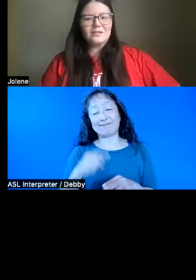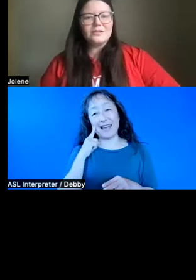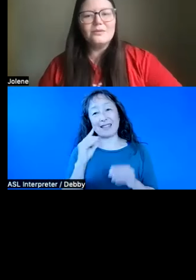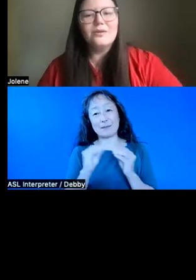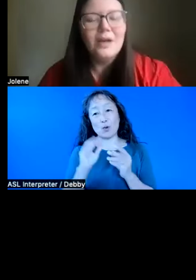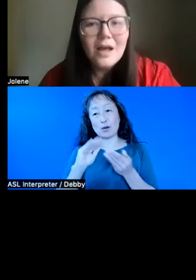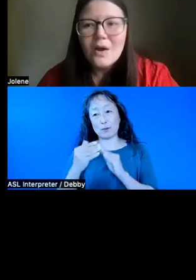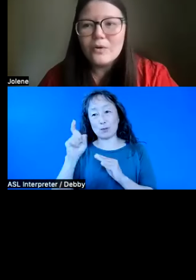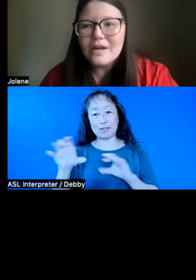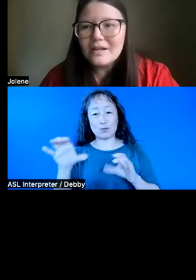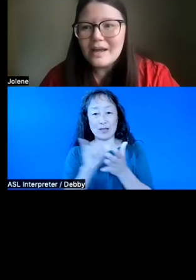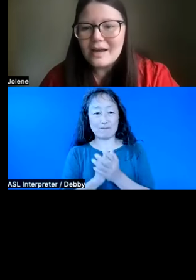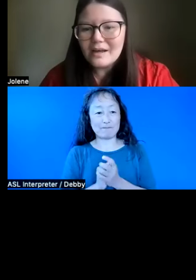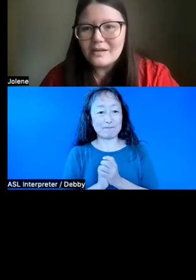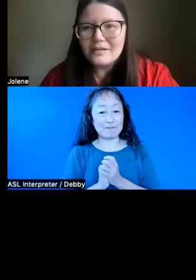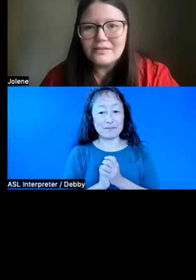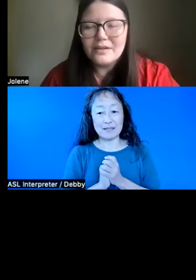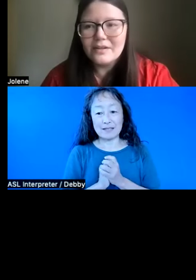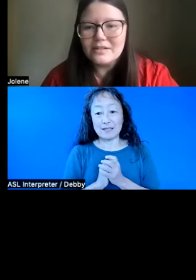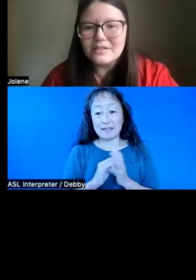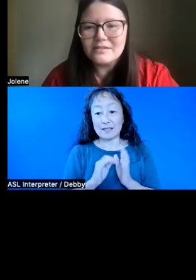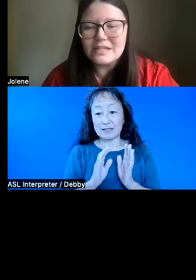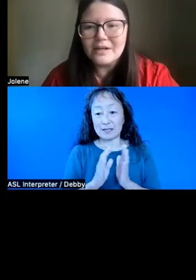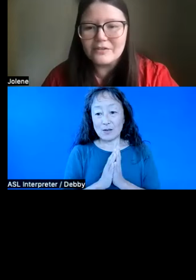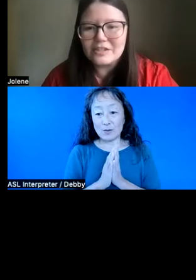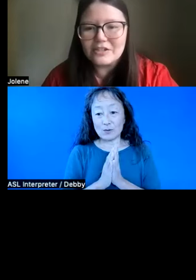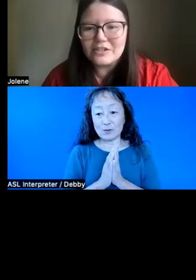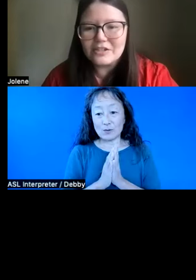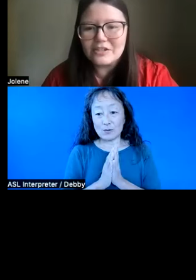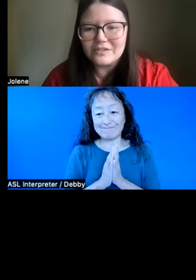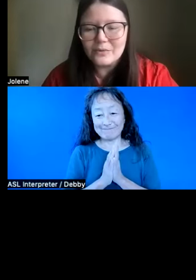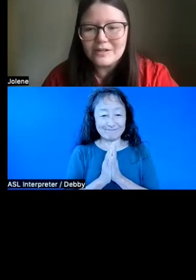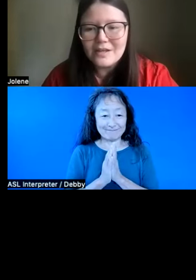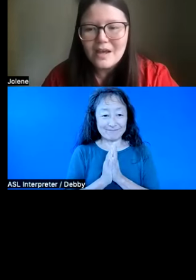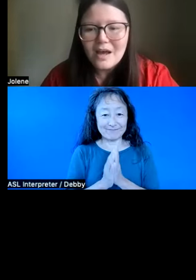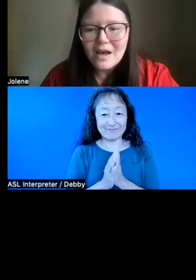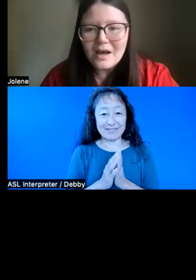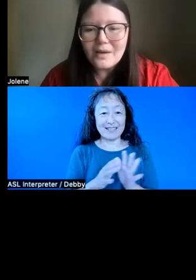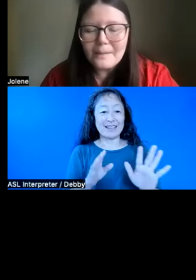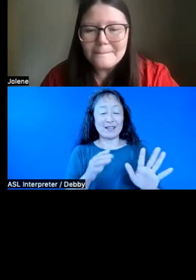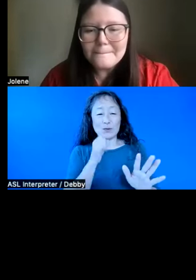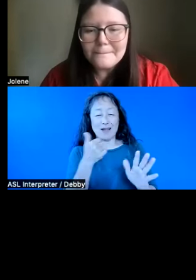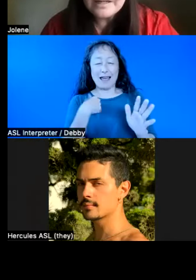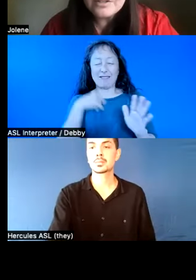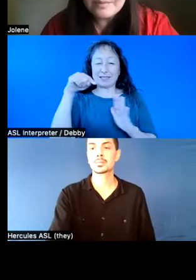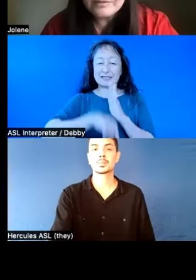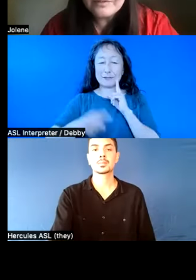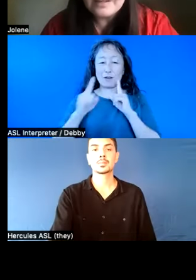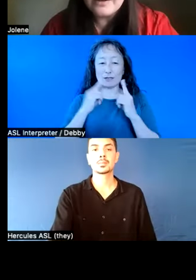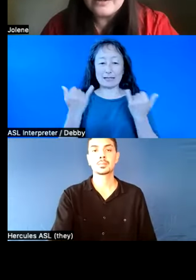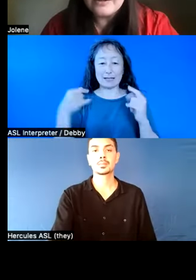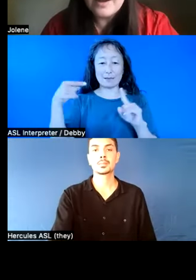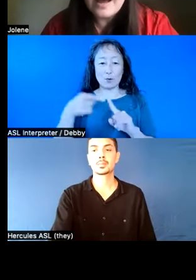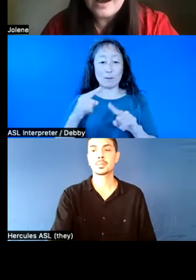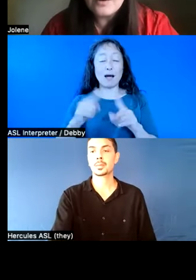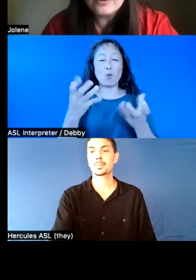And so we're not going to have this deep conversation at this point. But I do want people to think about,